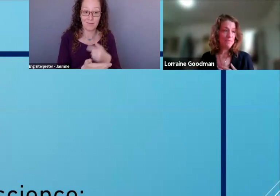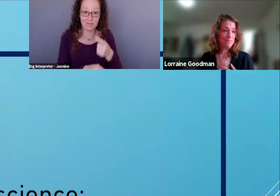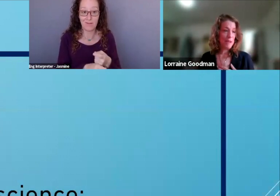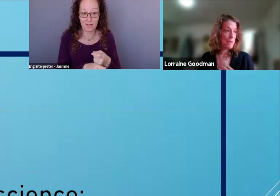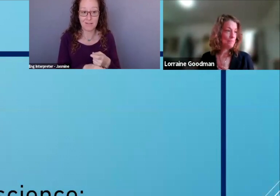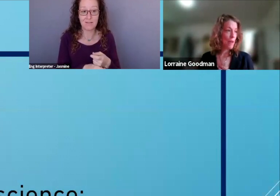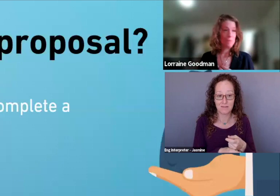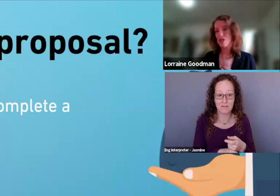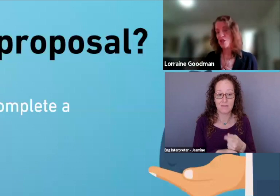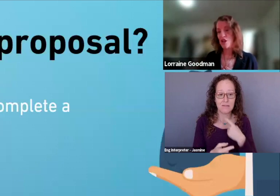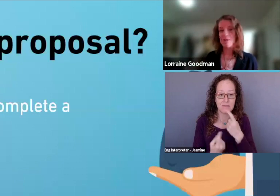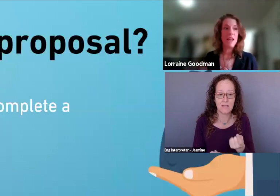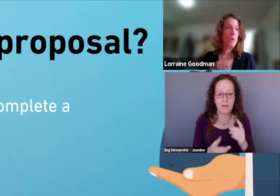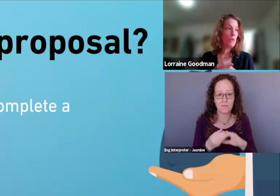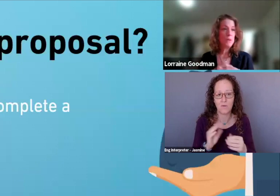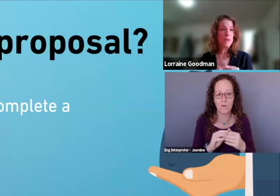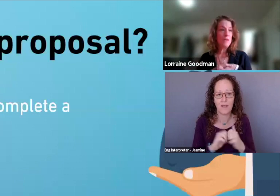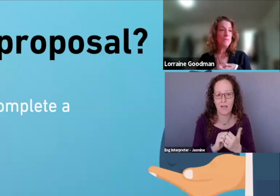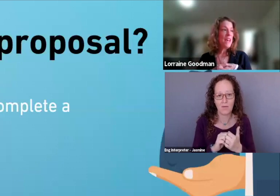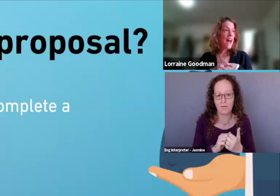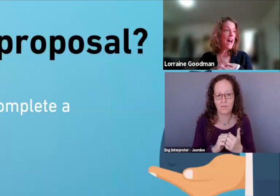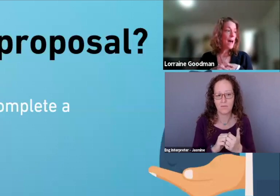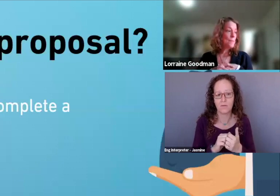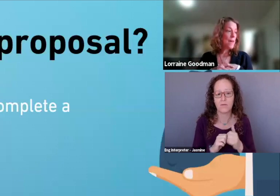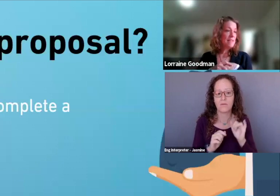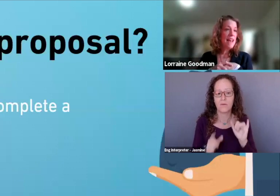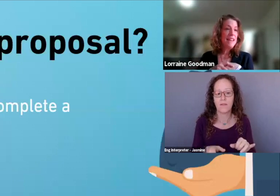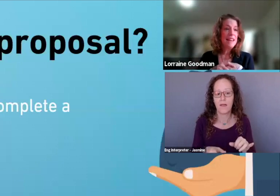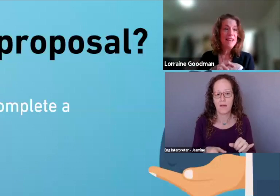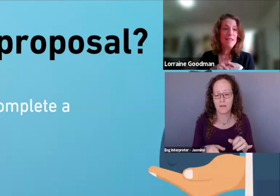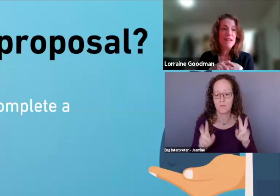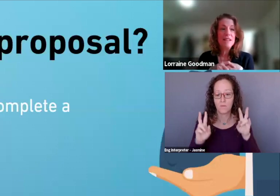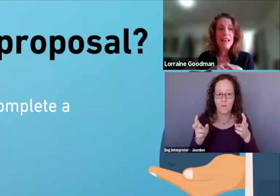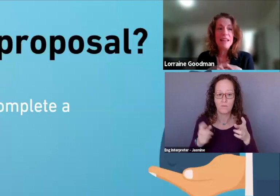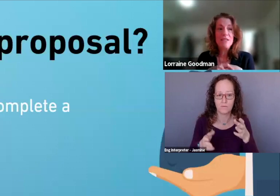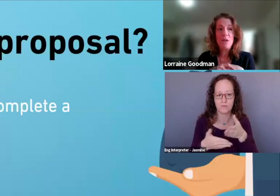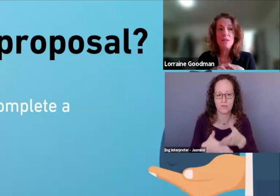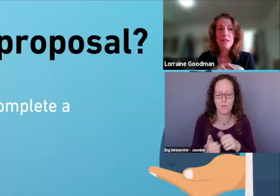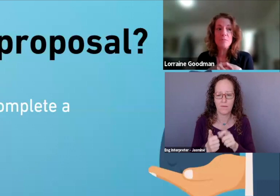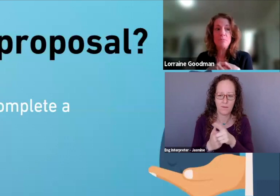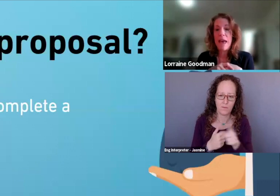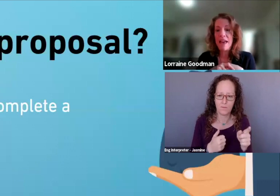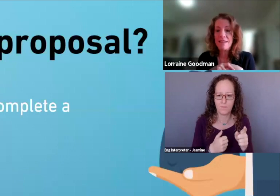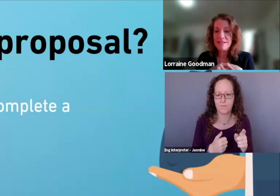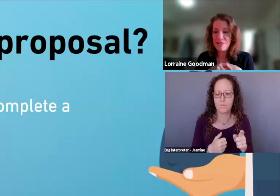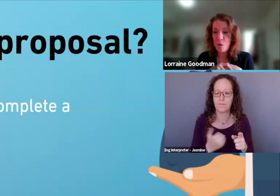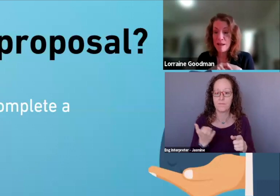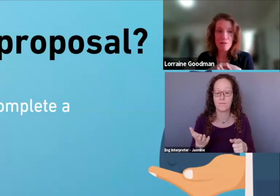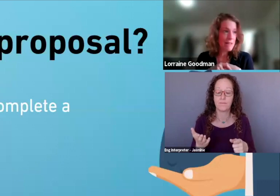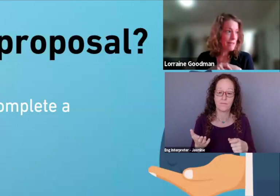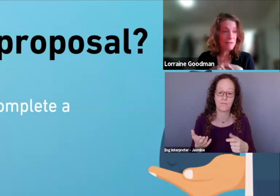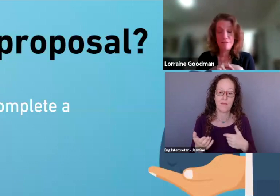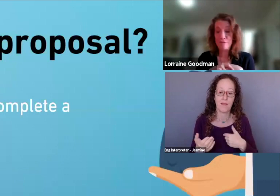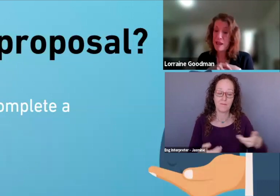So, anyway, just share that quote with you. This slide, I have a hand holding a bag that says